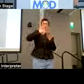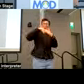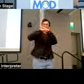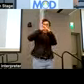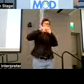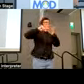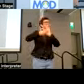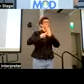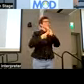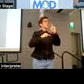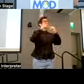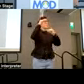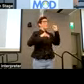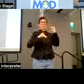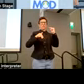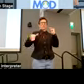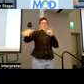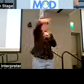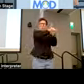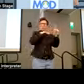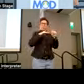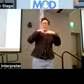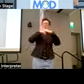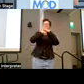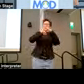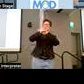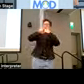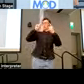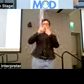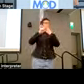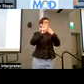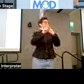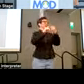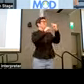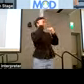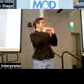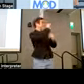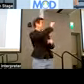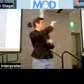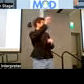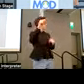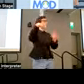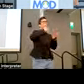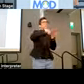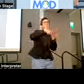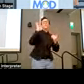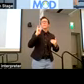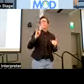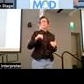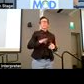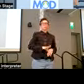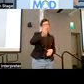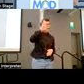was the built environment and accessibility to buildings. So we discussed things like